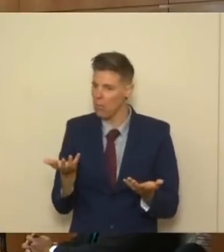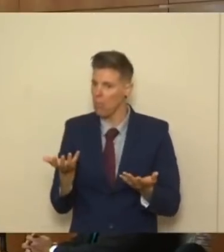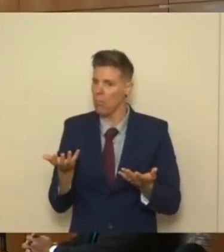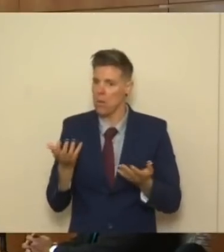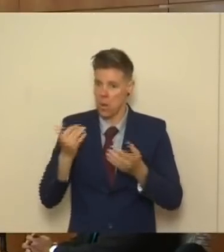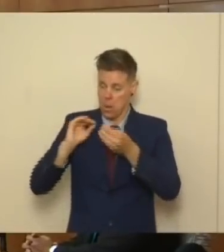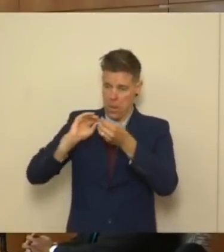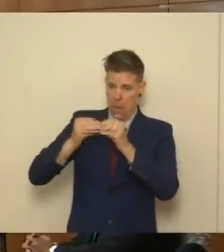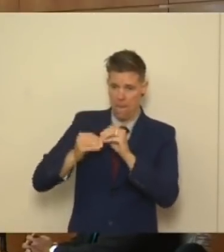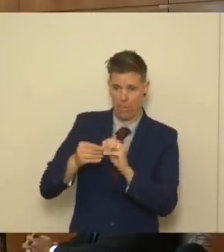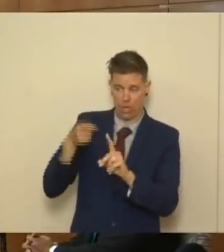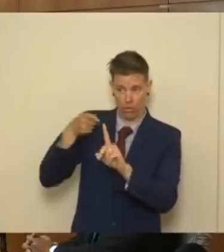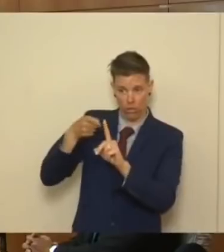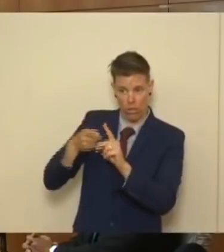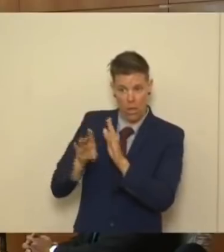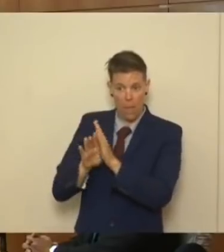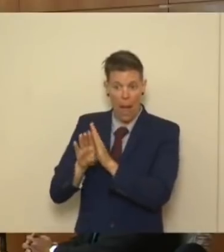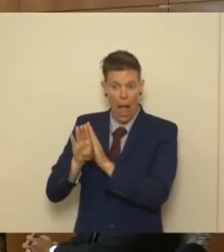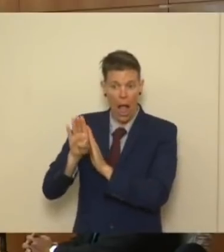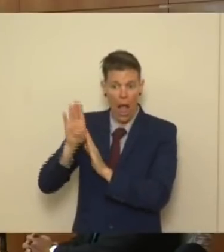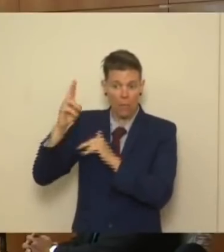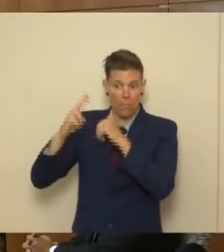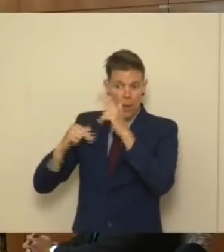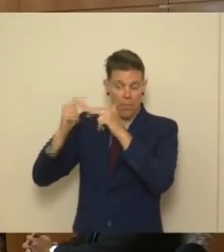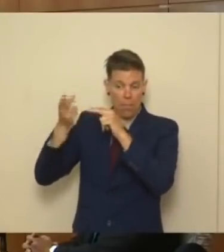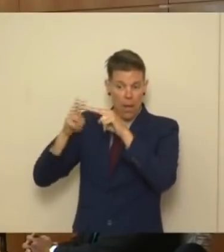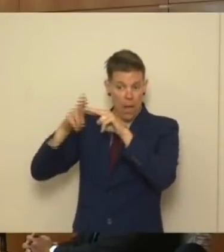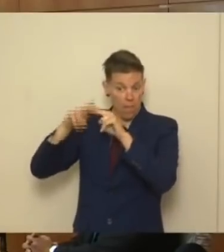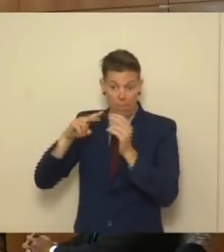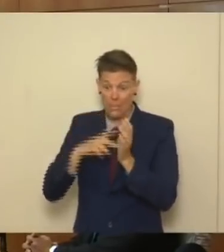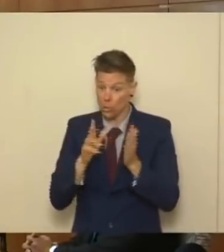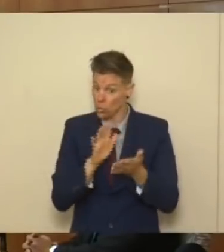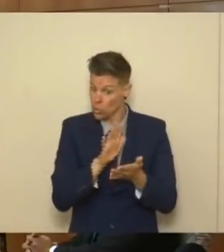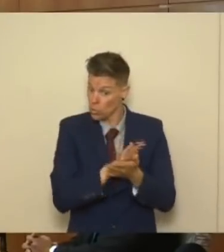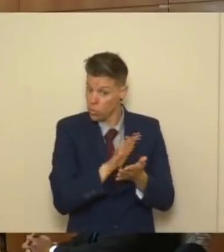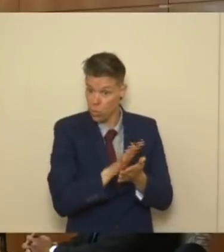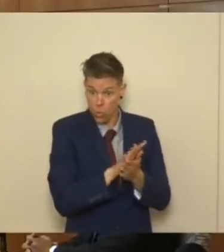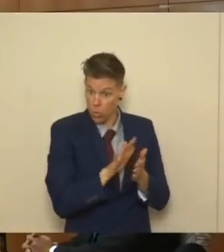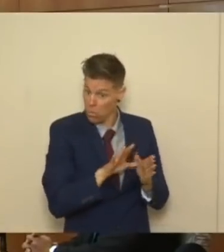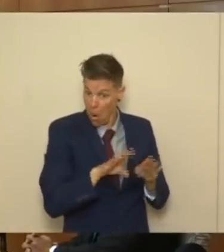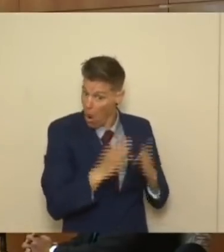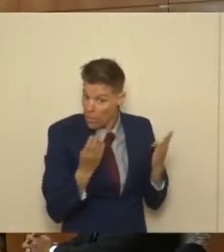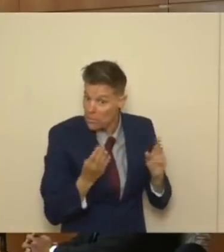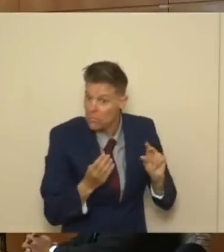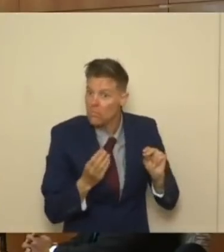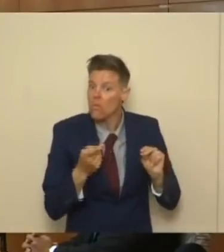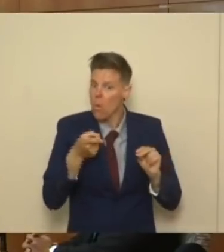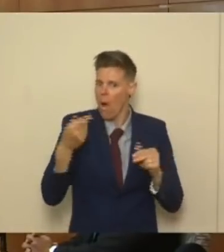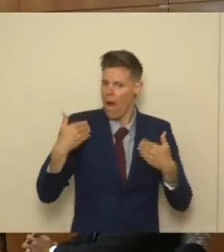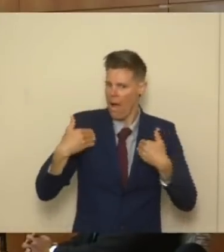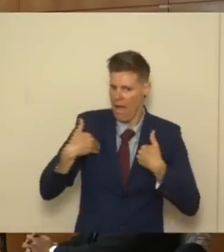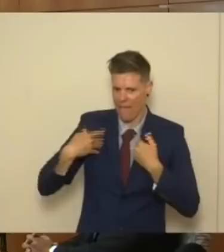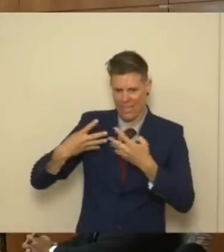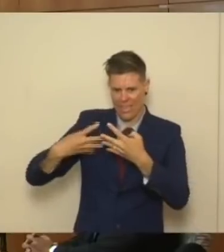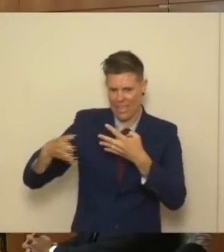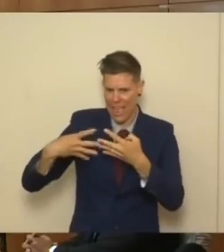different gating criteria at this point for opening the schools, and then within that reopening plan,